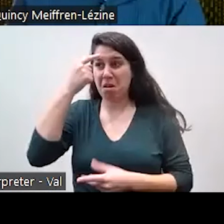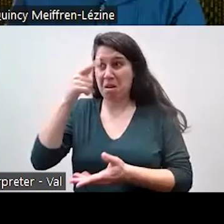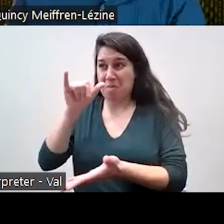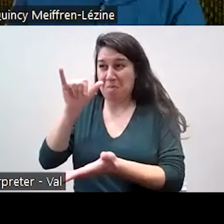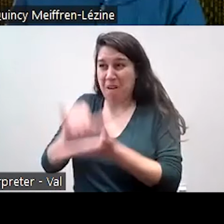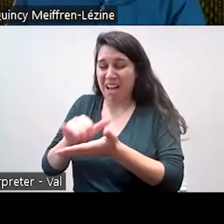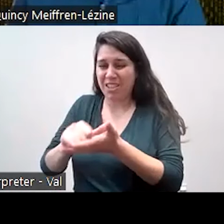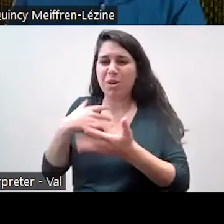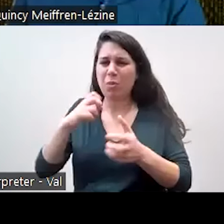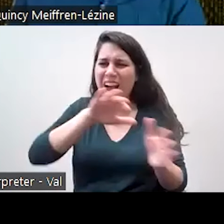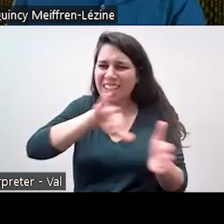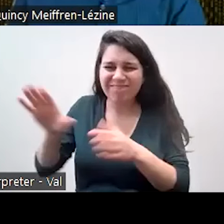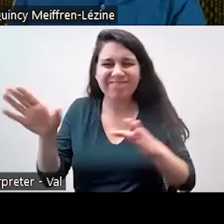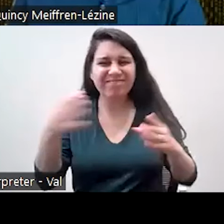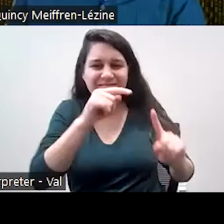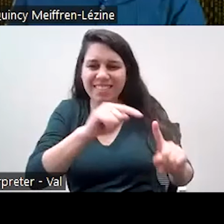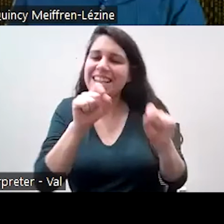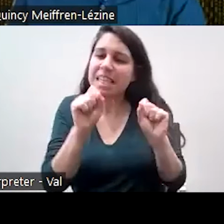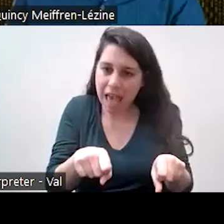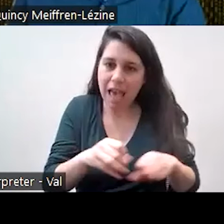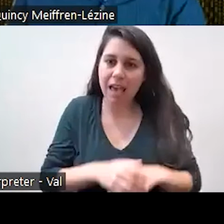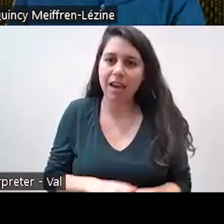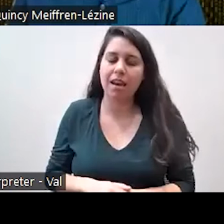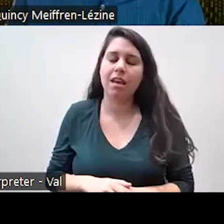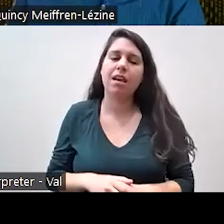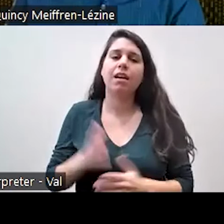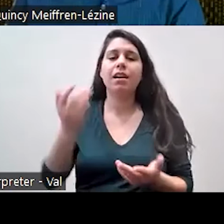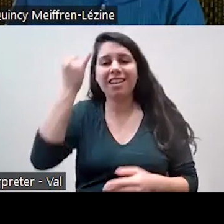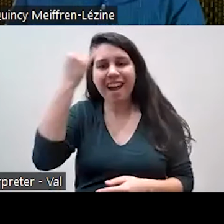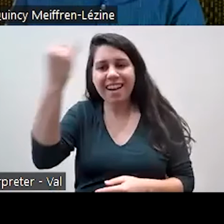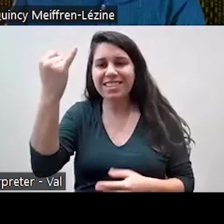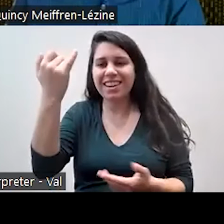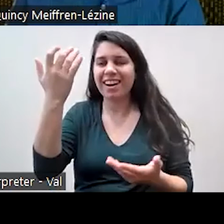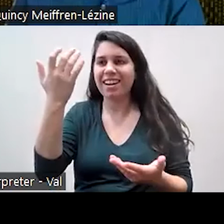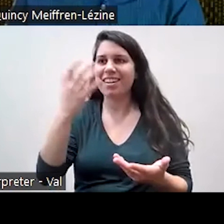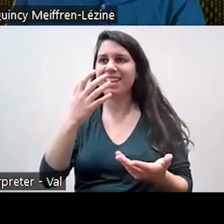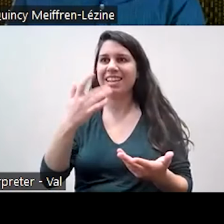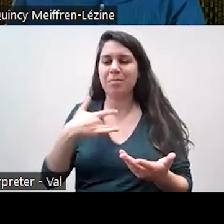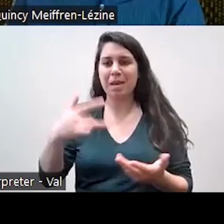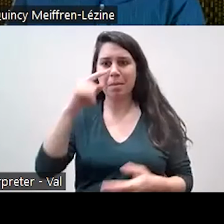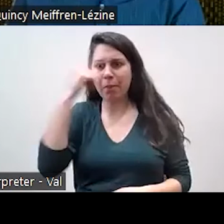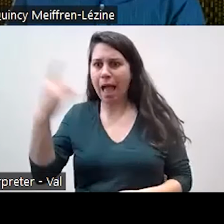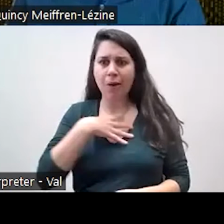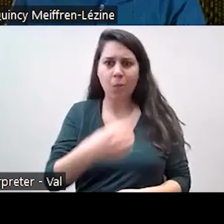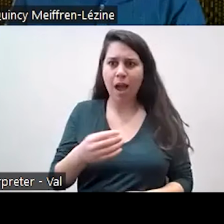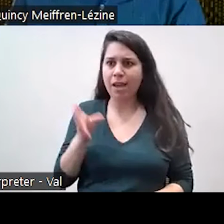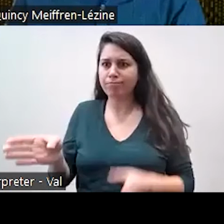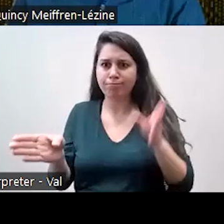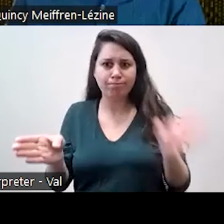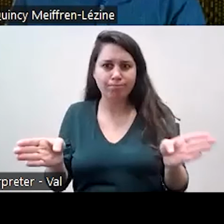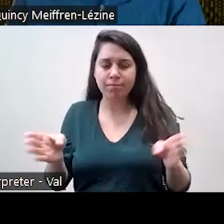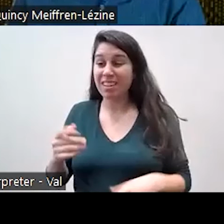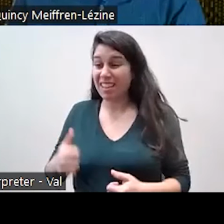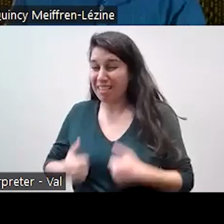myself, sometimes the idea is kind of this black and white thought that life is impossible, or